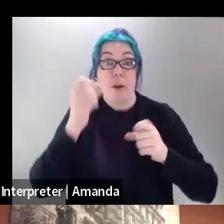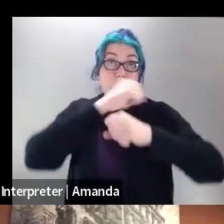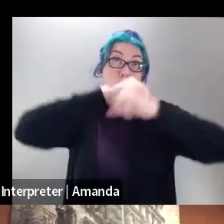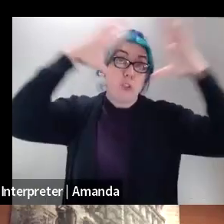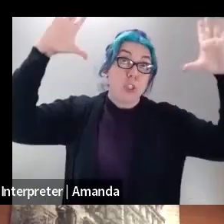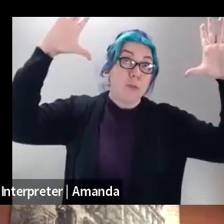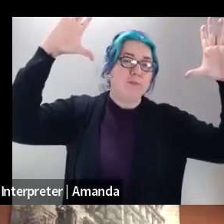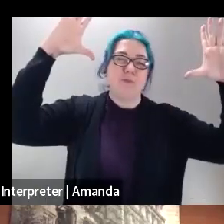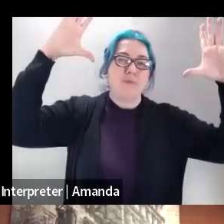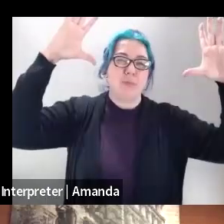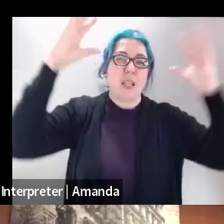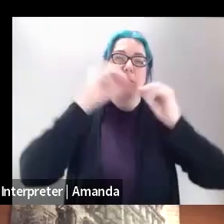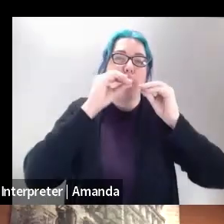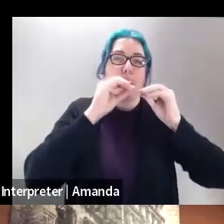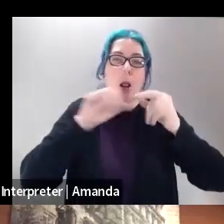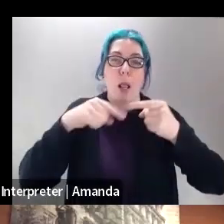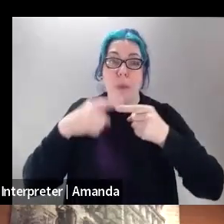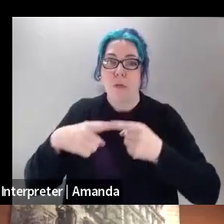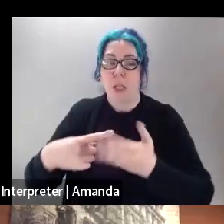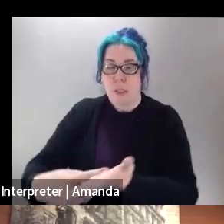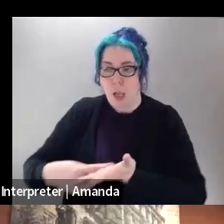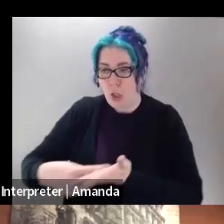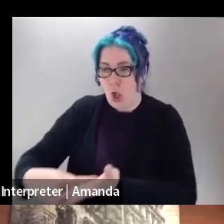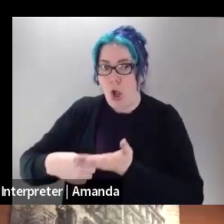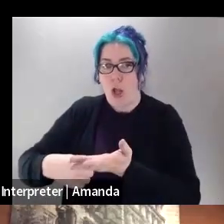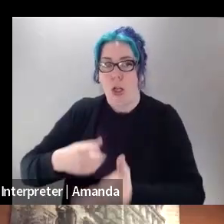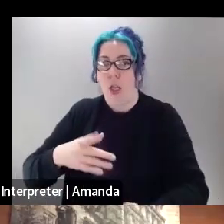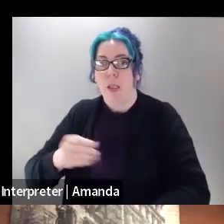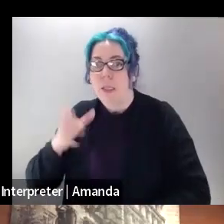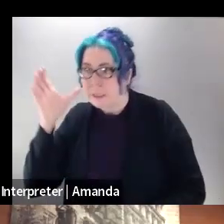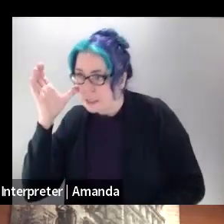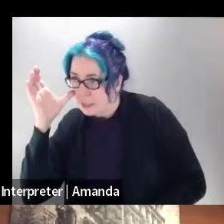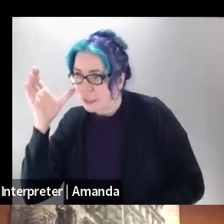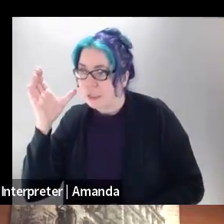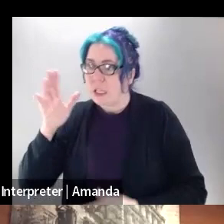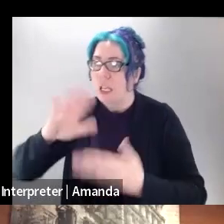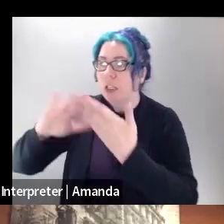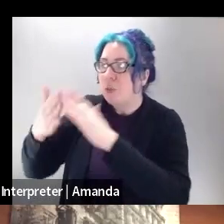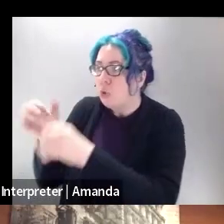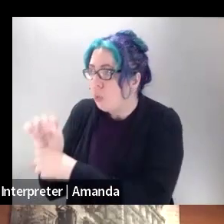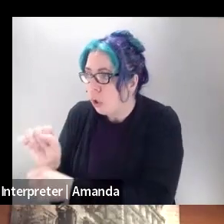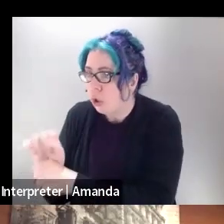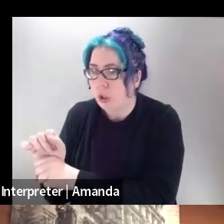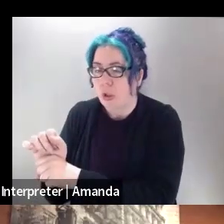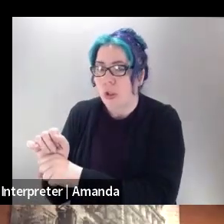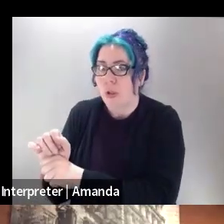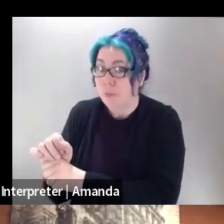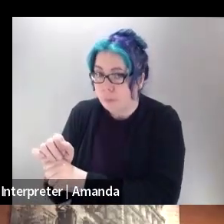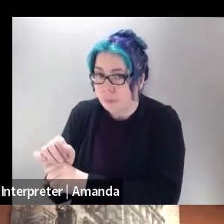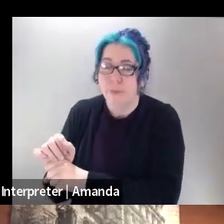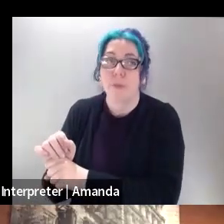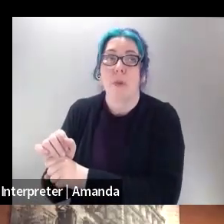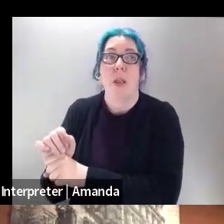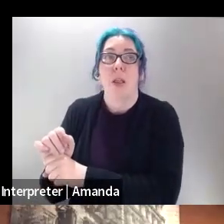and dialogue work or community building work, which I've been reflecting on a lot in this current